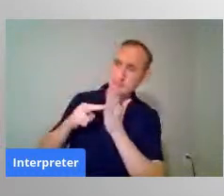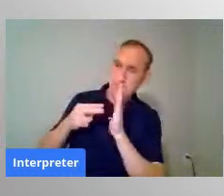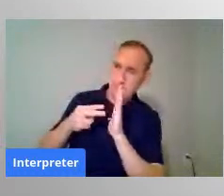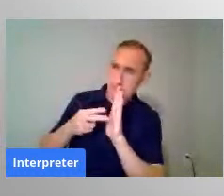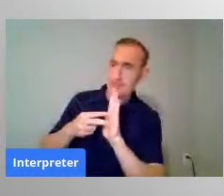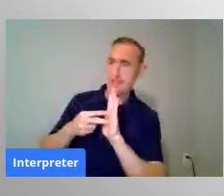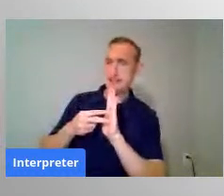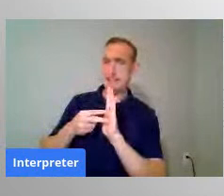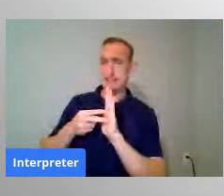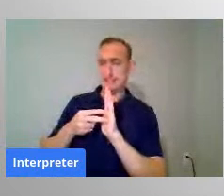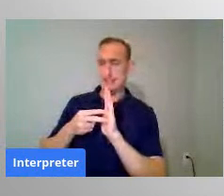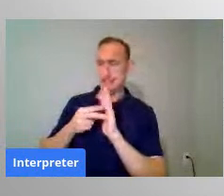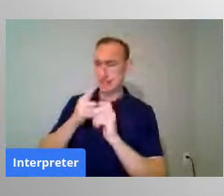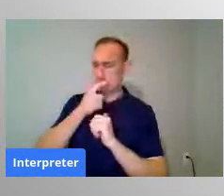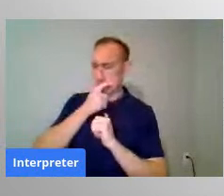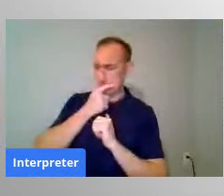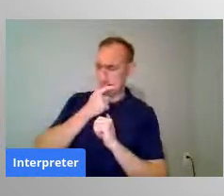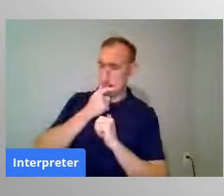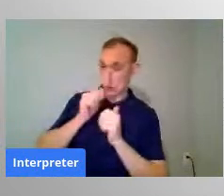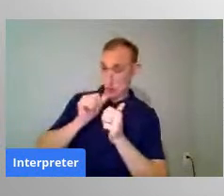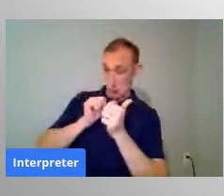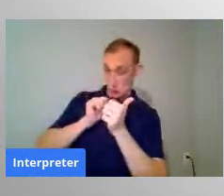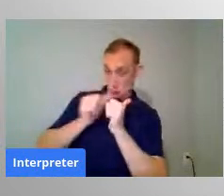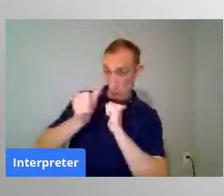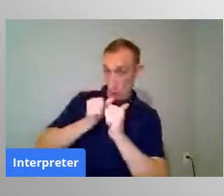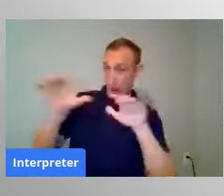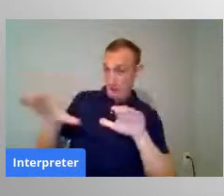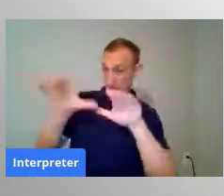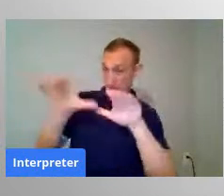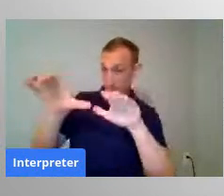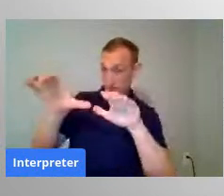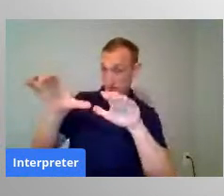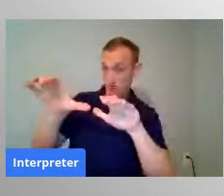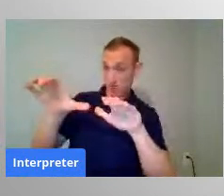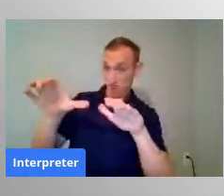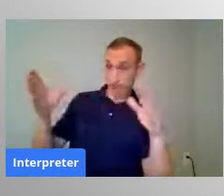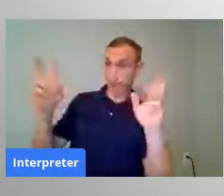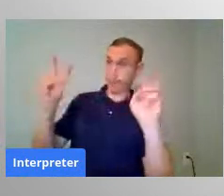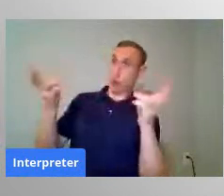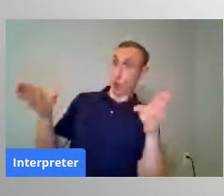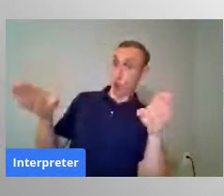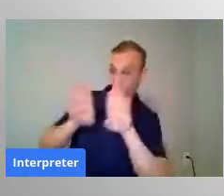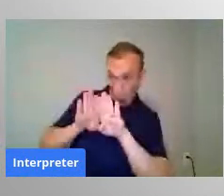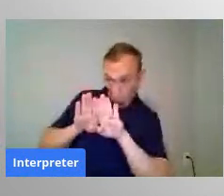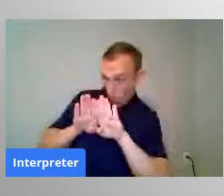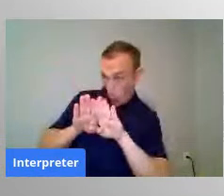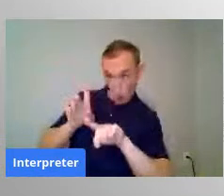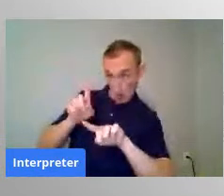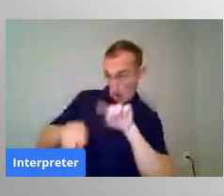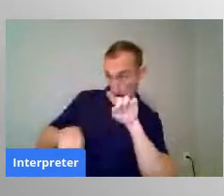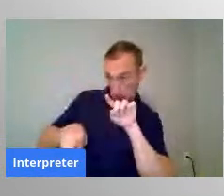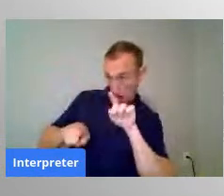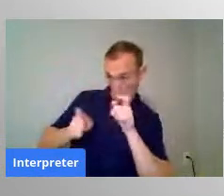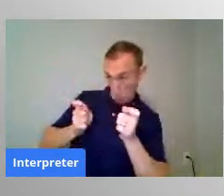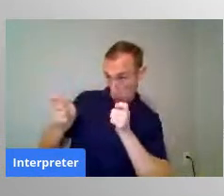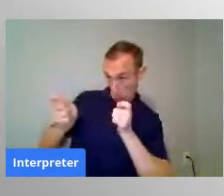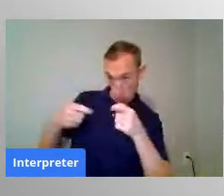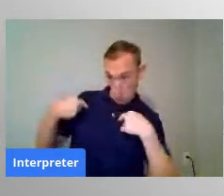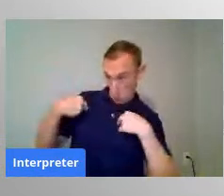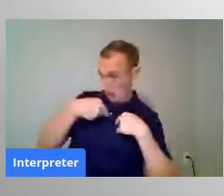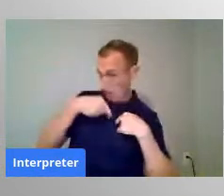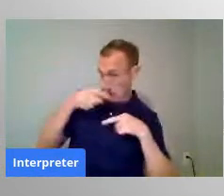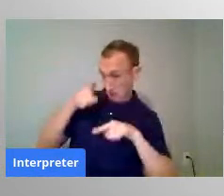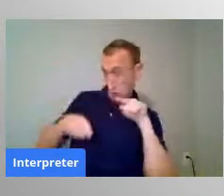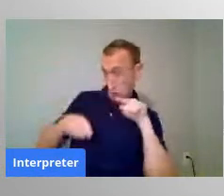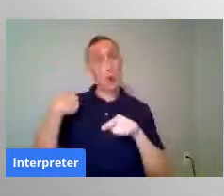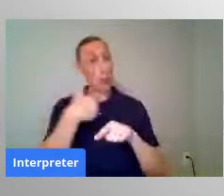close down the sports activities. I guess we could go against Georgia High School Association, Mr. Davis, and